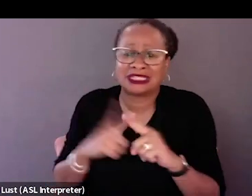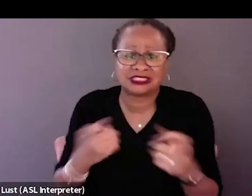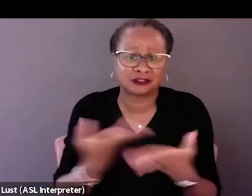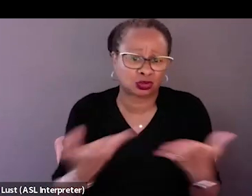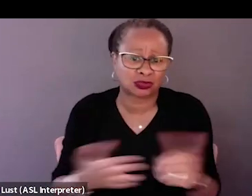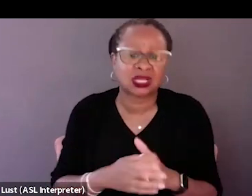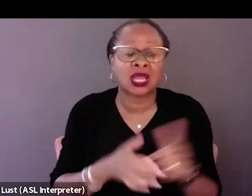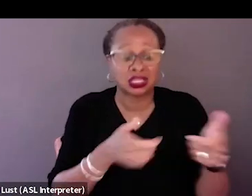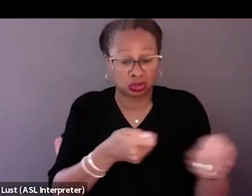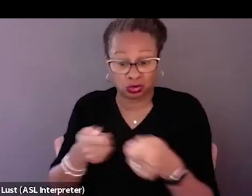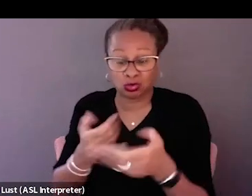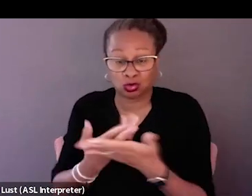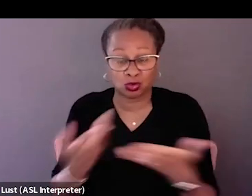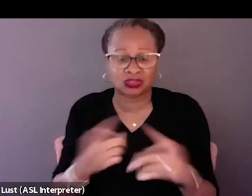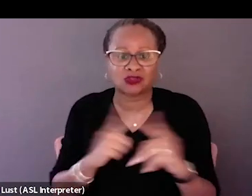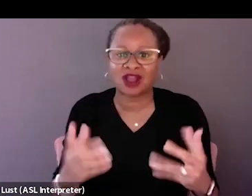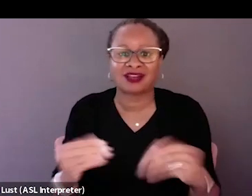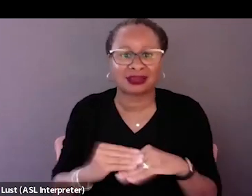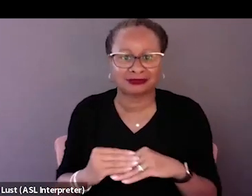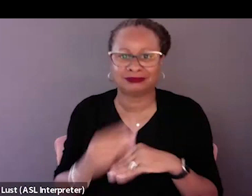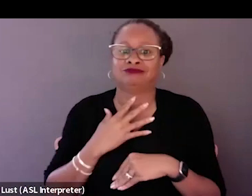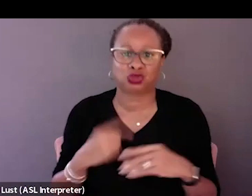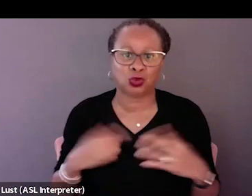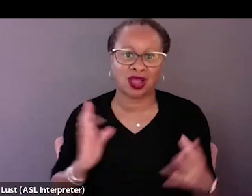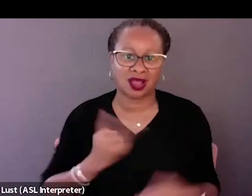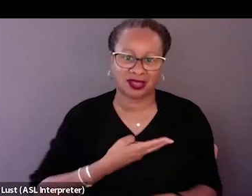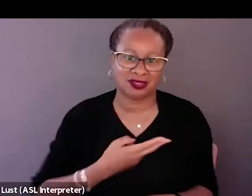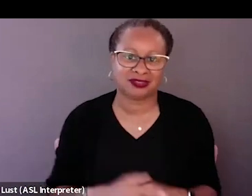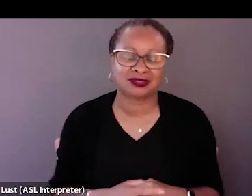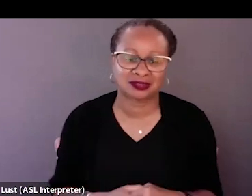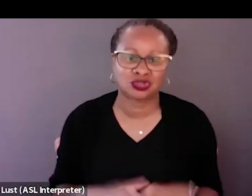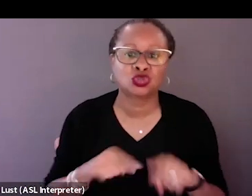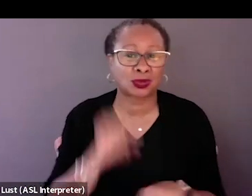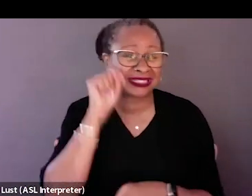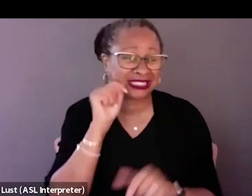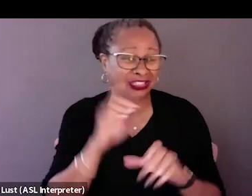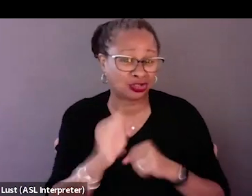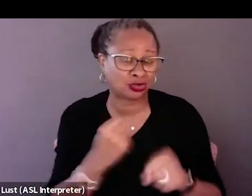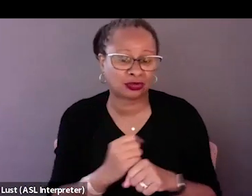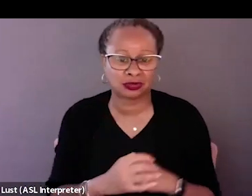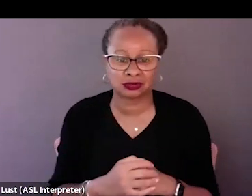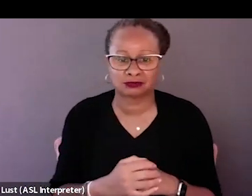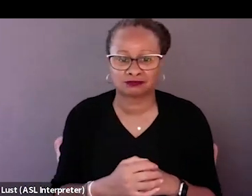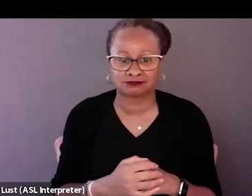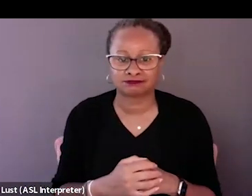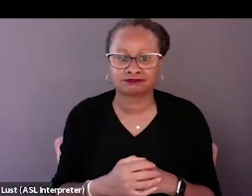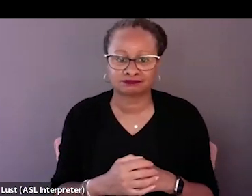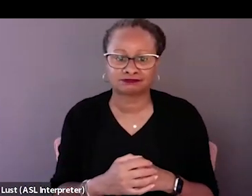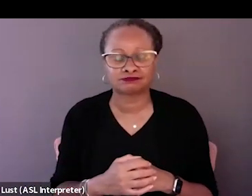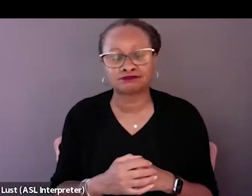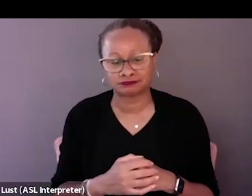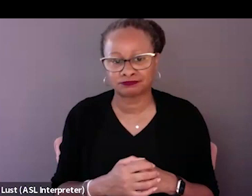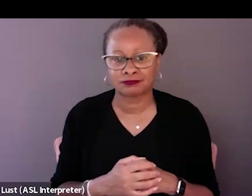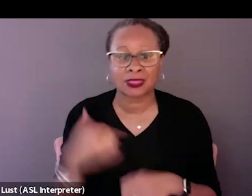were definitely very highly influential to us. And that, My Soul Club Life or whatever, where it's like,